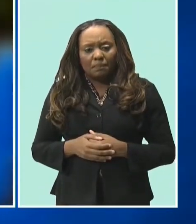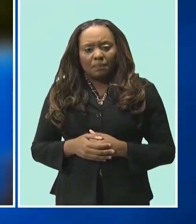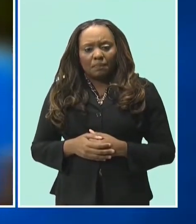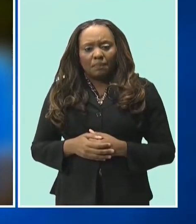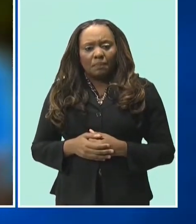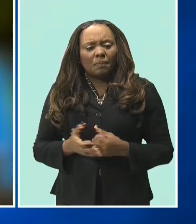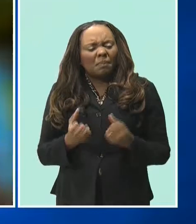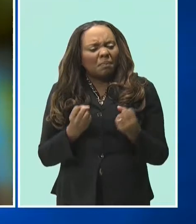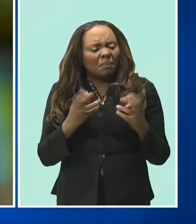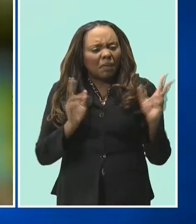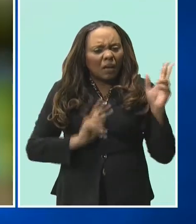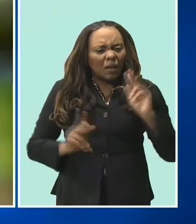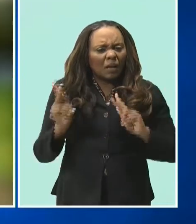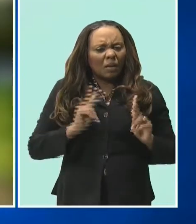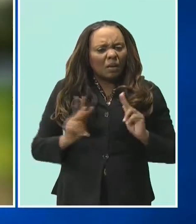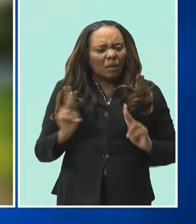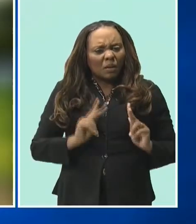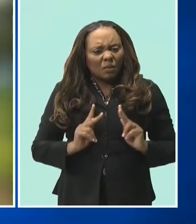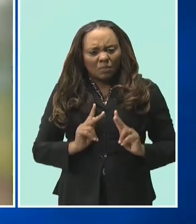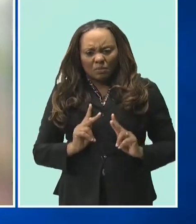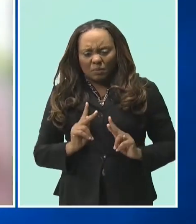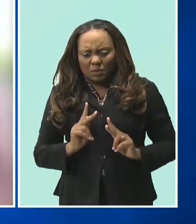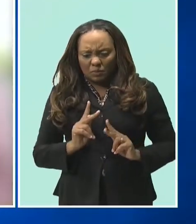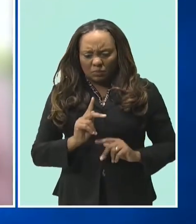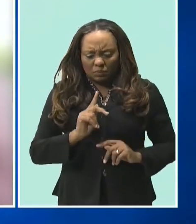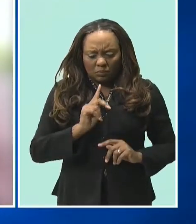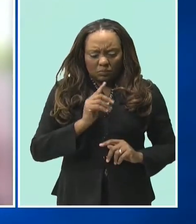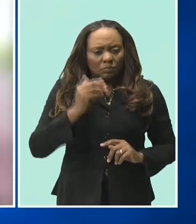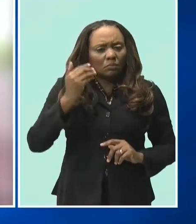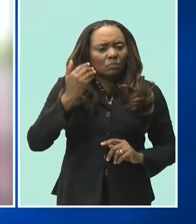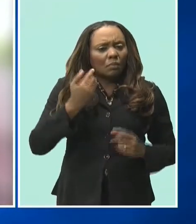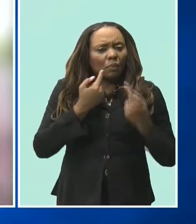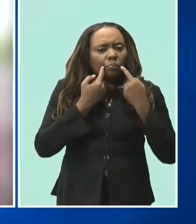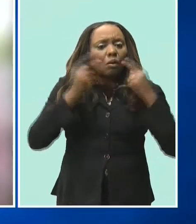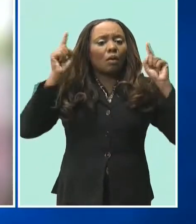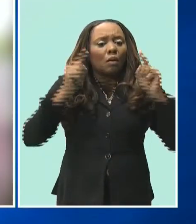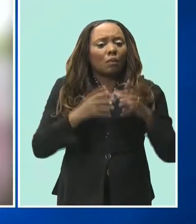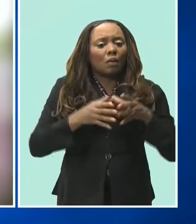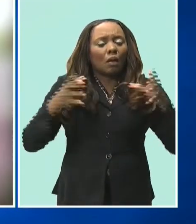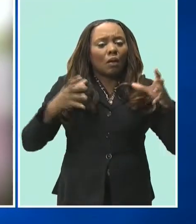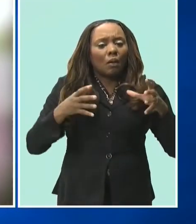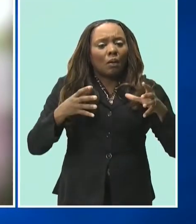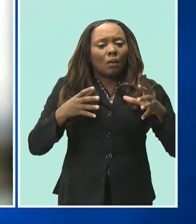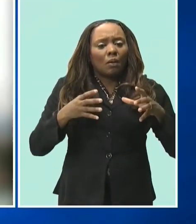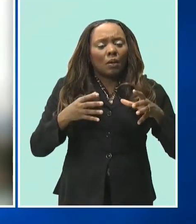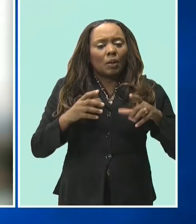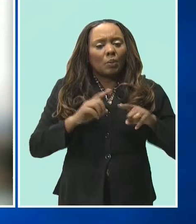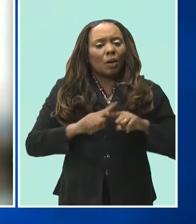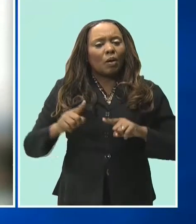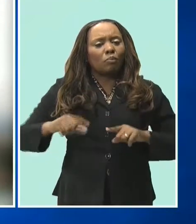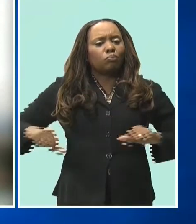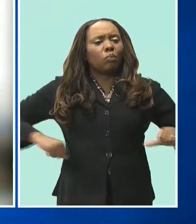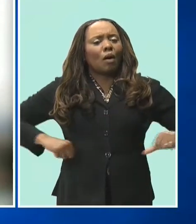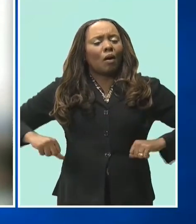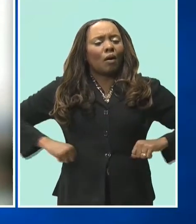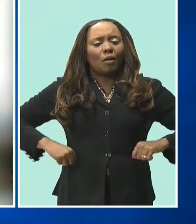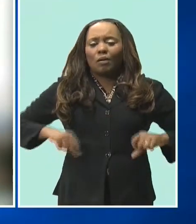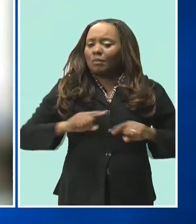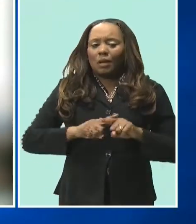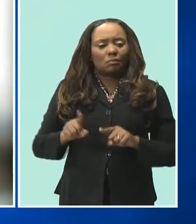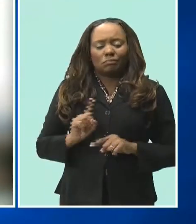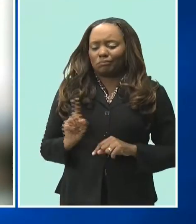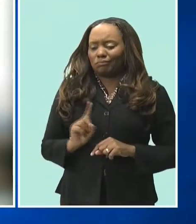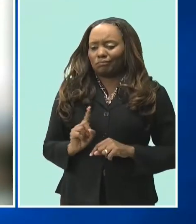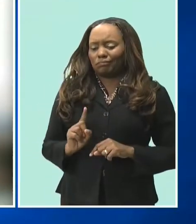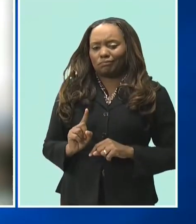it a challenge to wear the robes of popularly acknowledged achievement while walking in the shoes of humility simultaneously. But